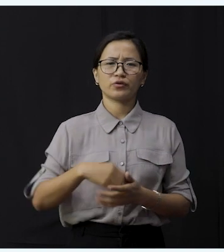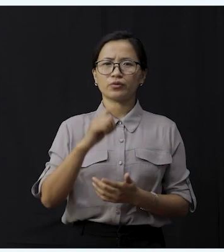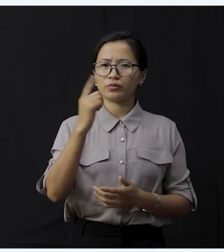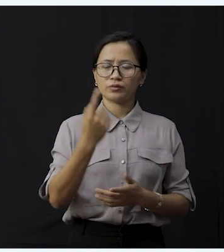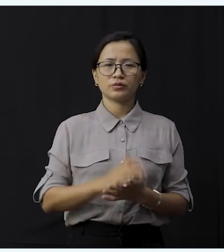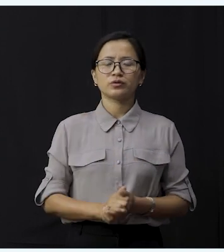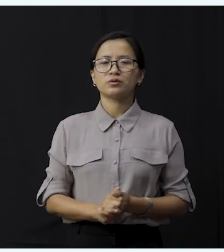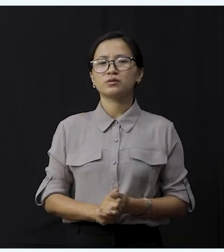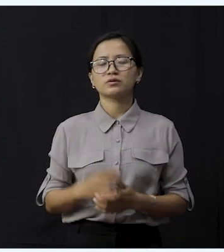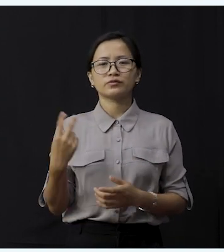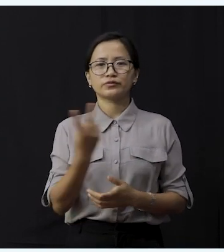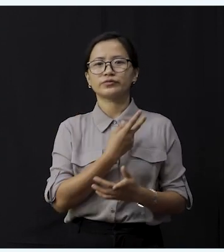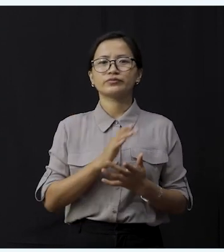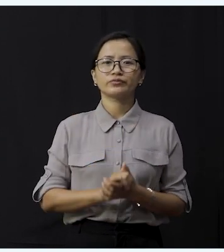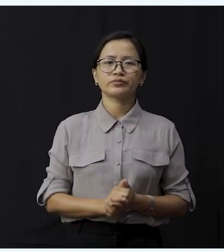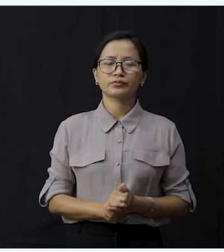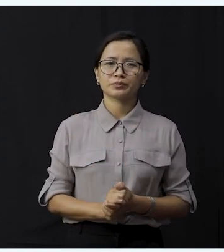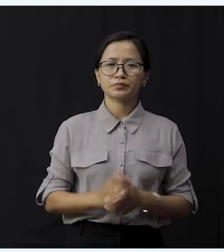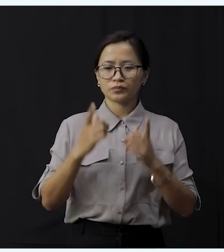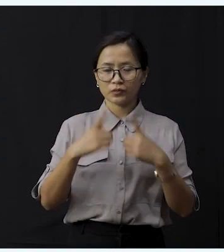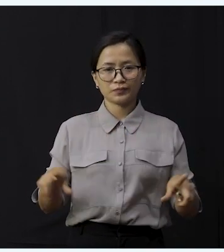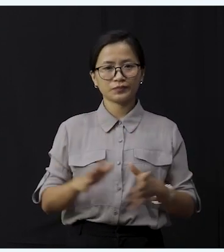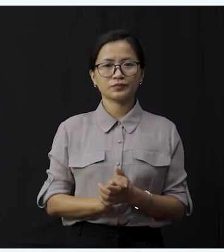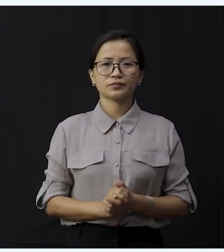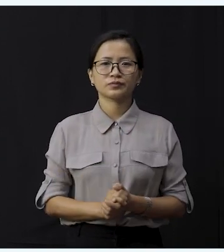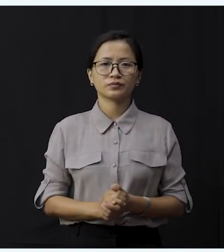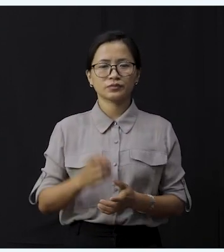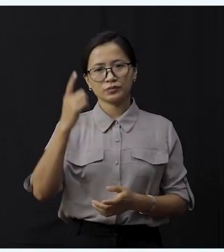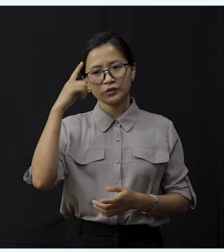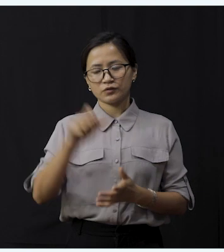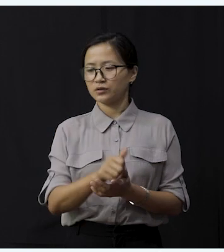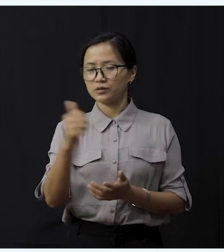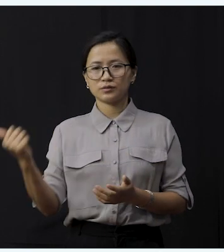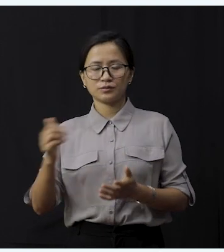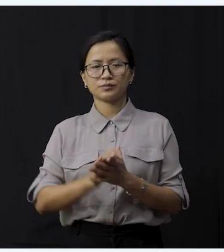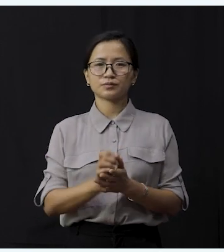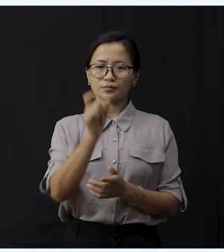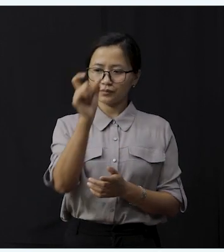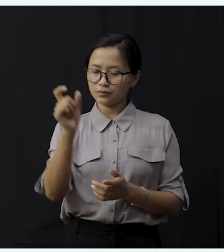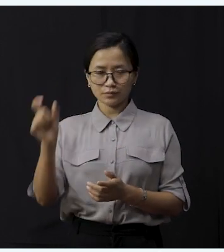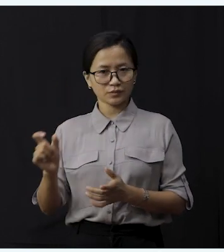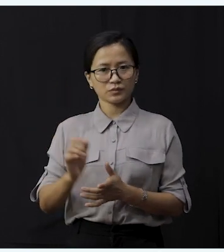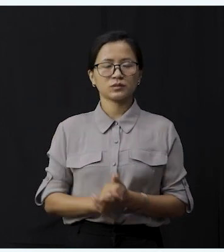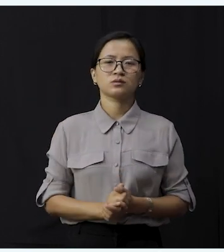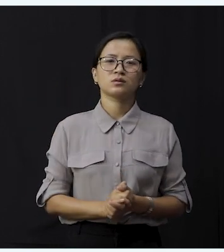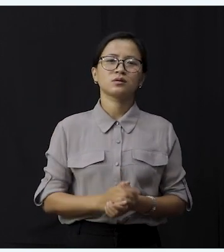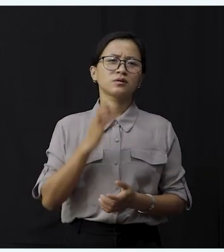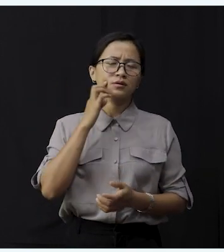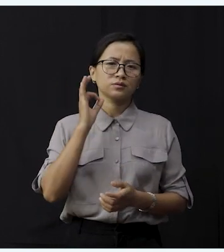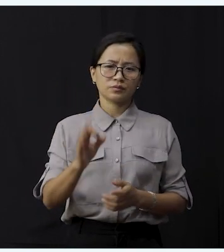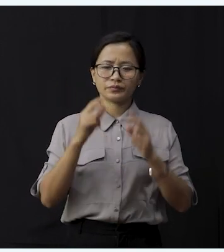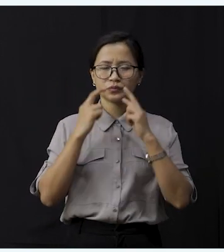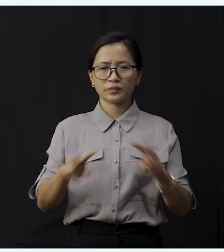It is a loss for you, or it is a loss for that person also, and it is a loss for that another person also. So it is very